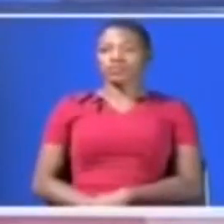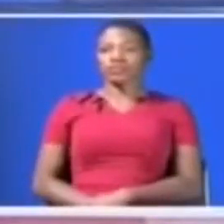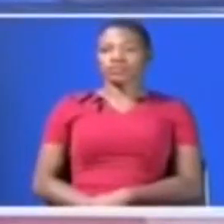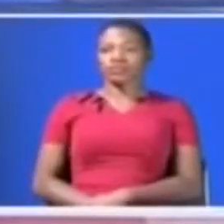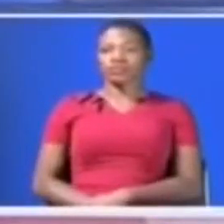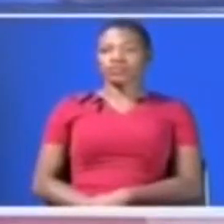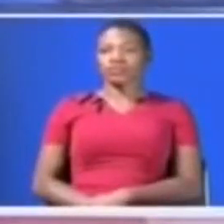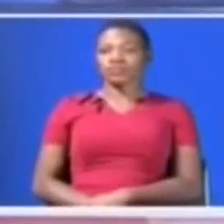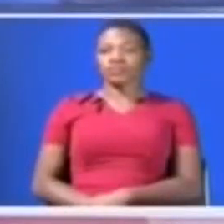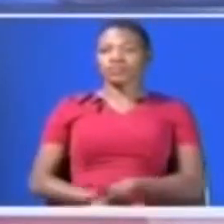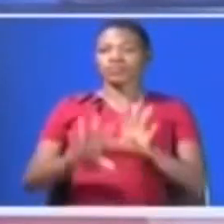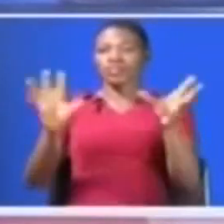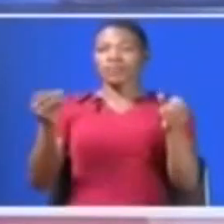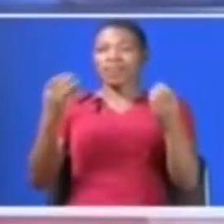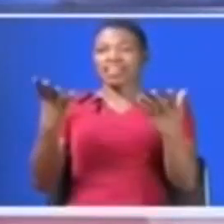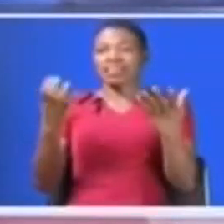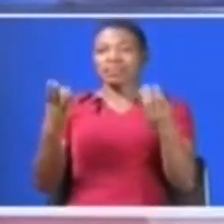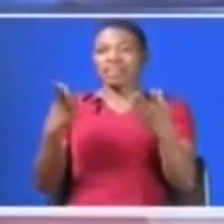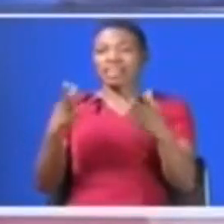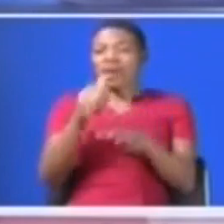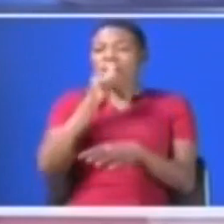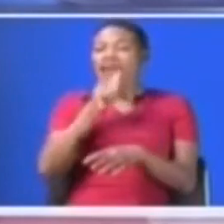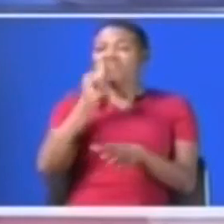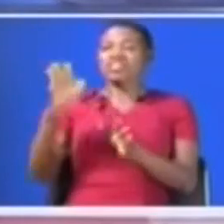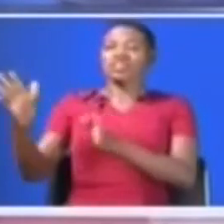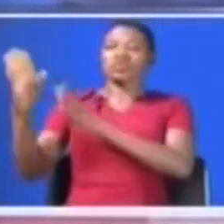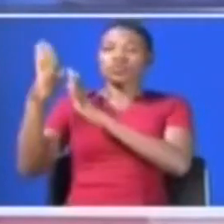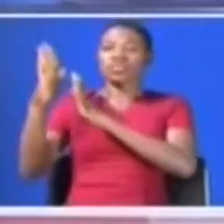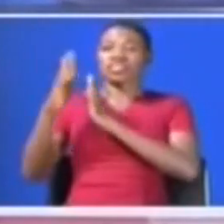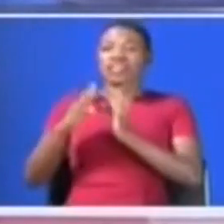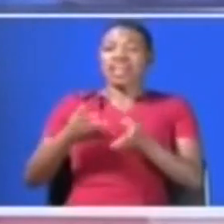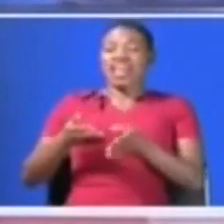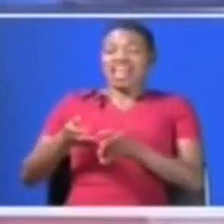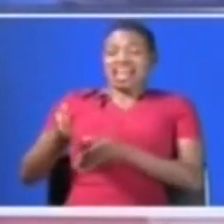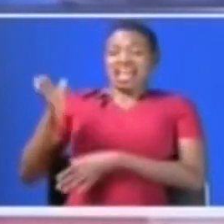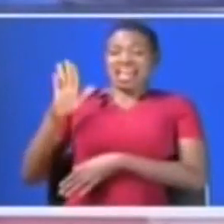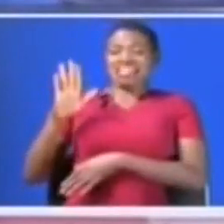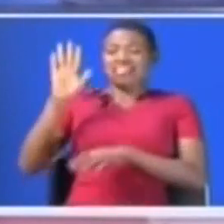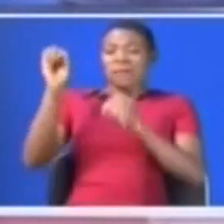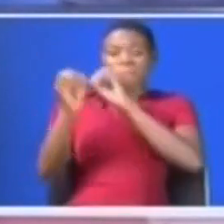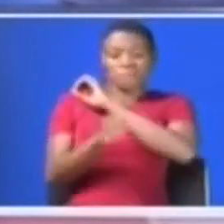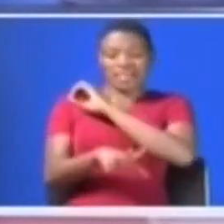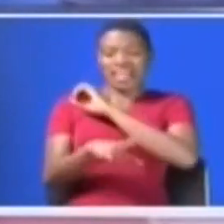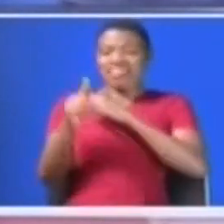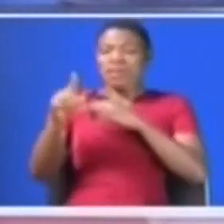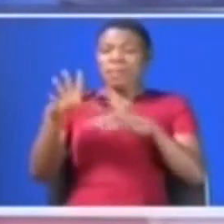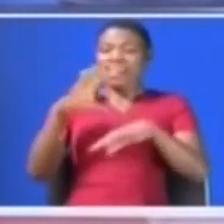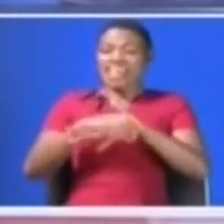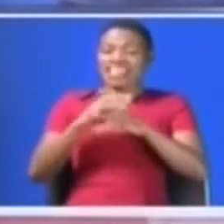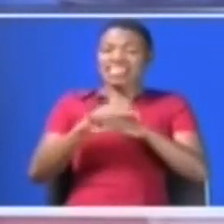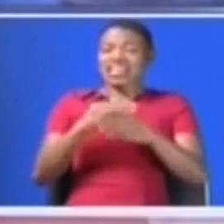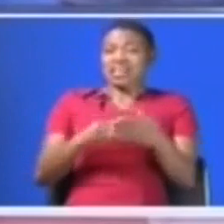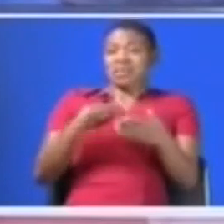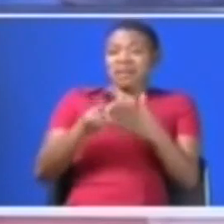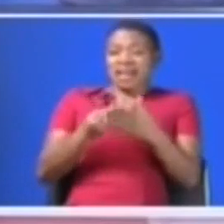The plight of most private security guards is pathetic by any standards, earning less than the minimum wage while some work with no